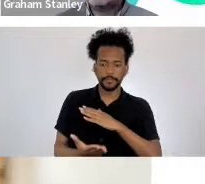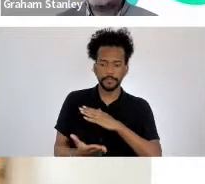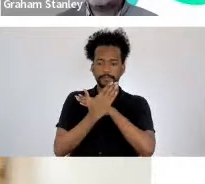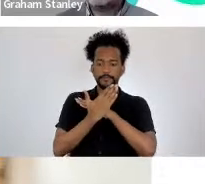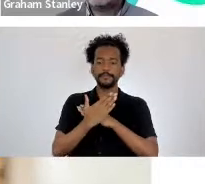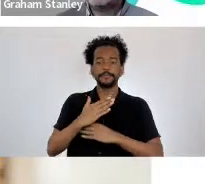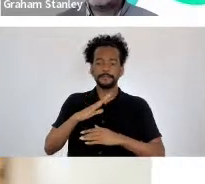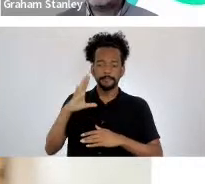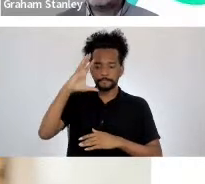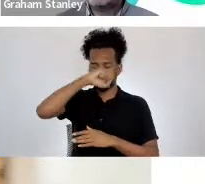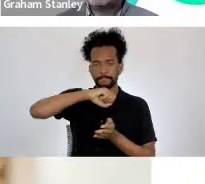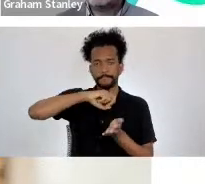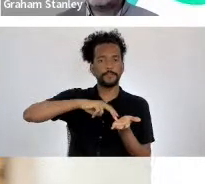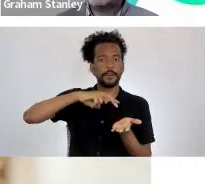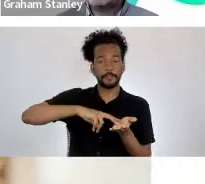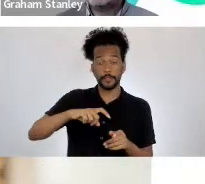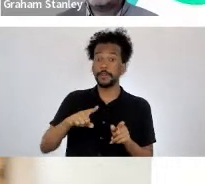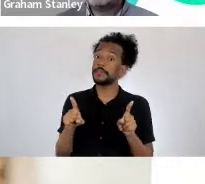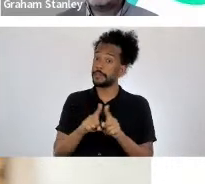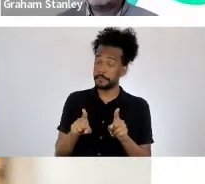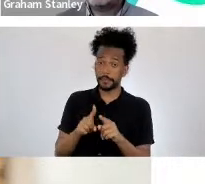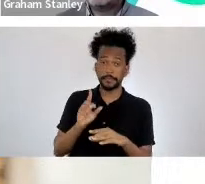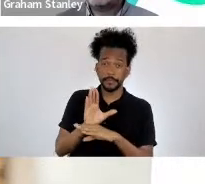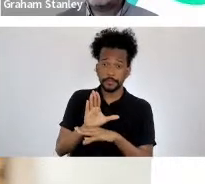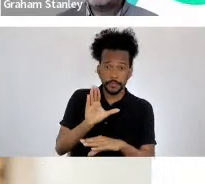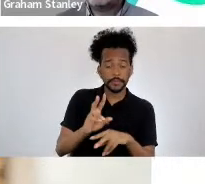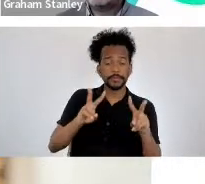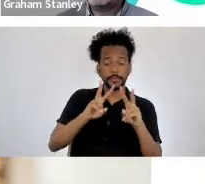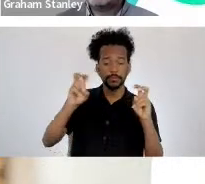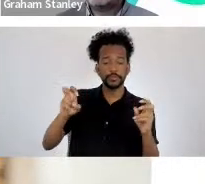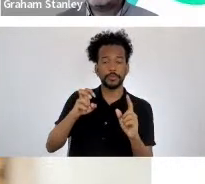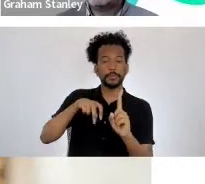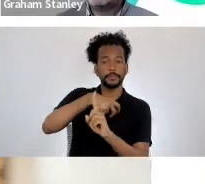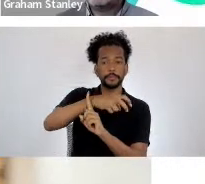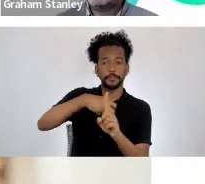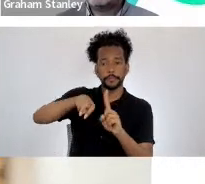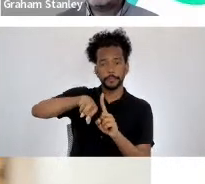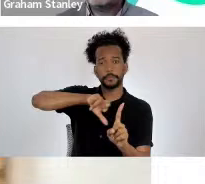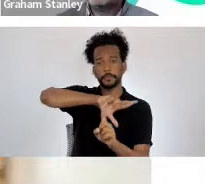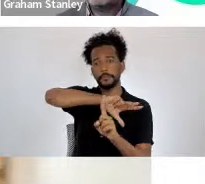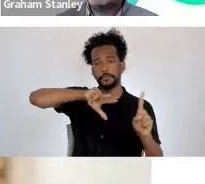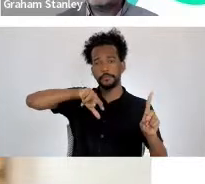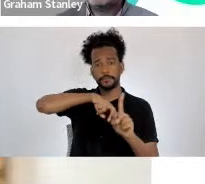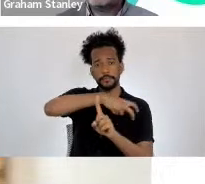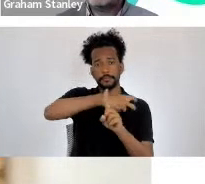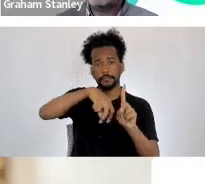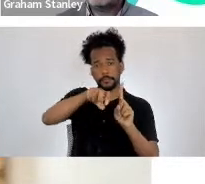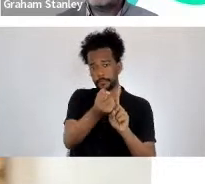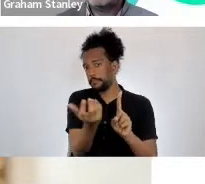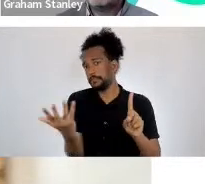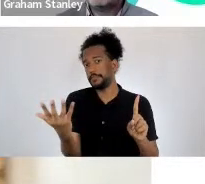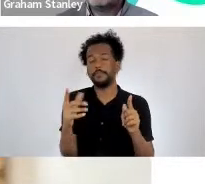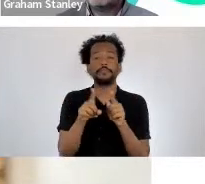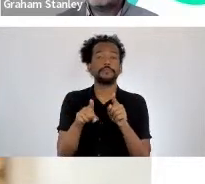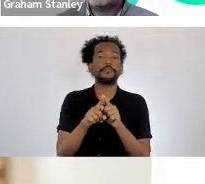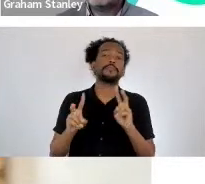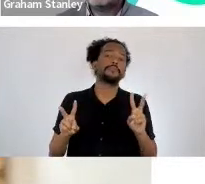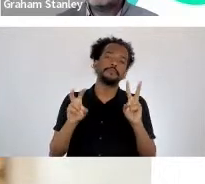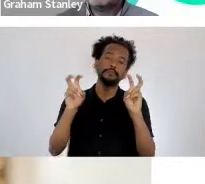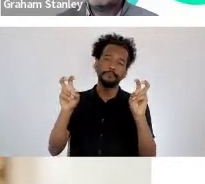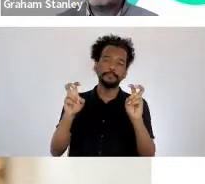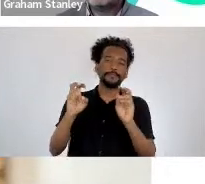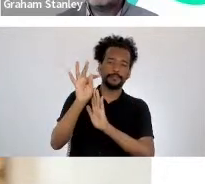and multimodal systems using multiple ways to present information such as text, images, and video. For instance, in